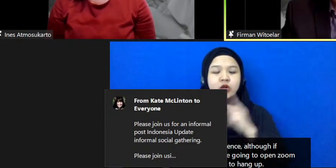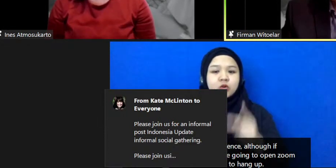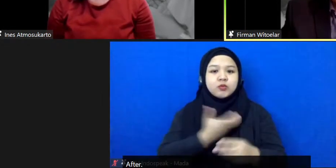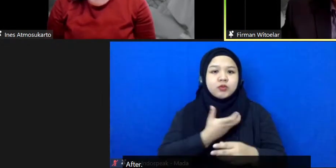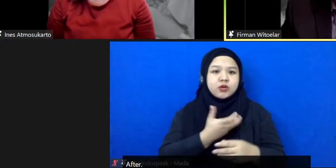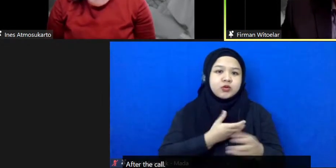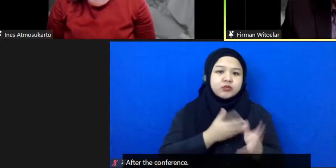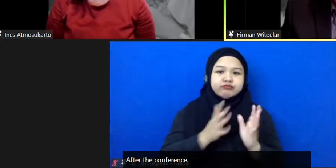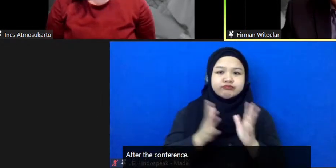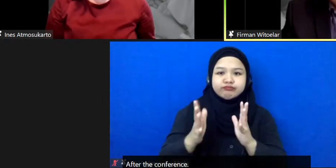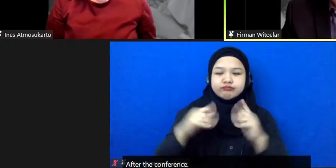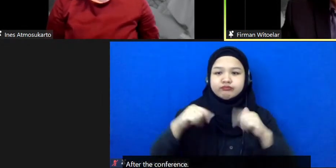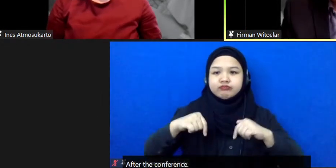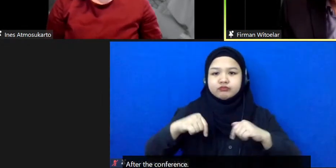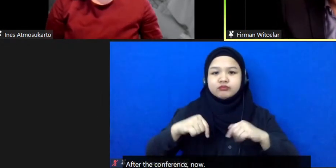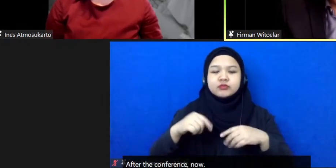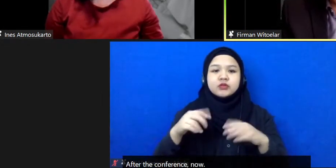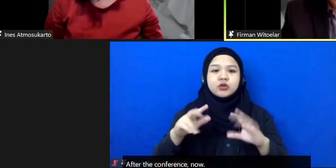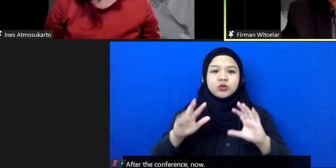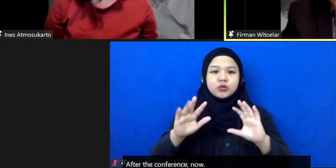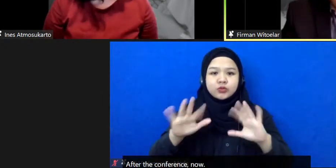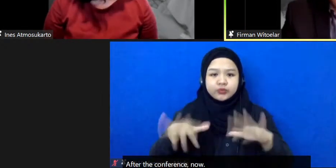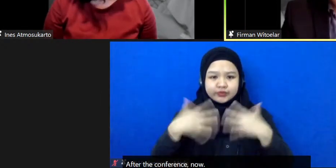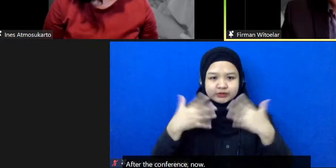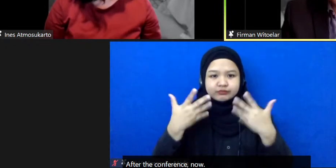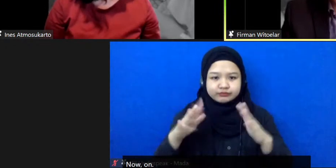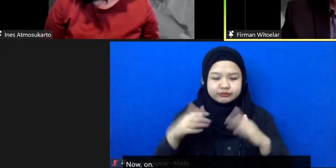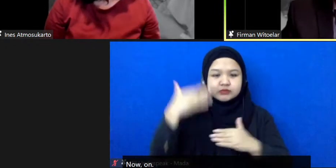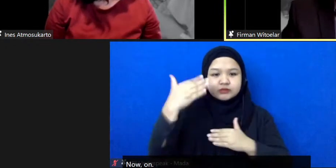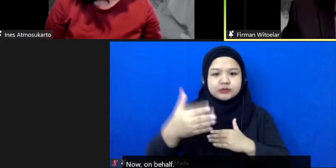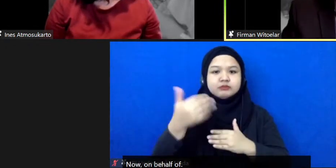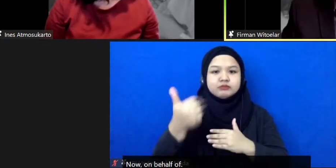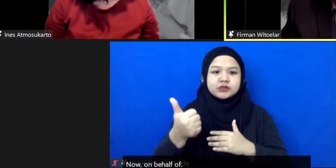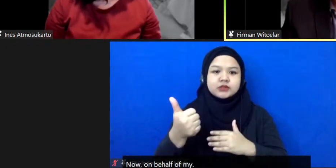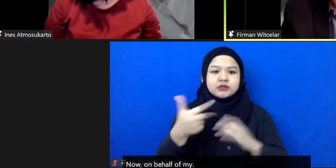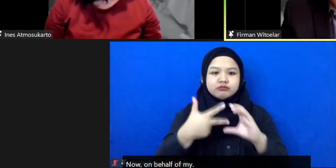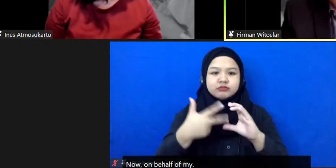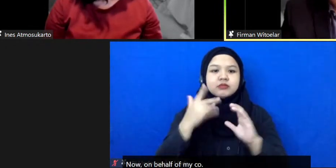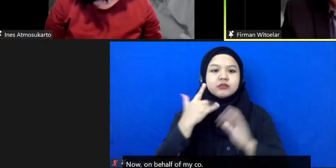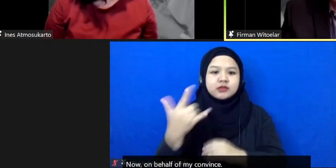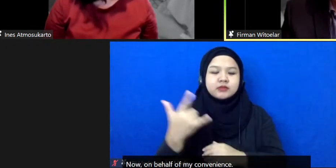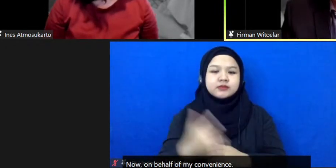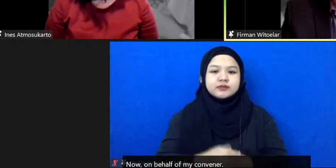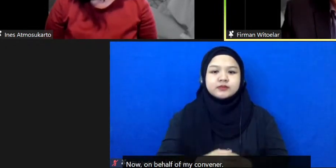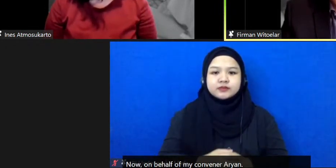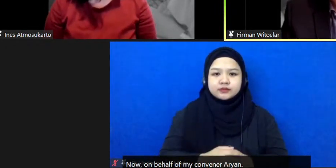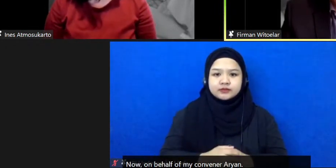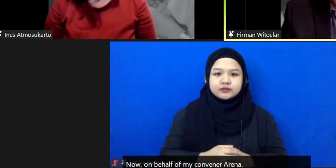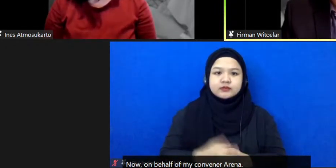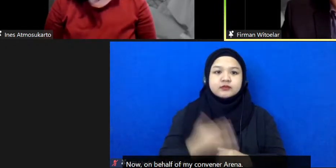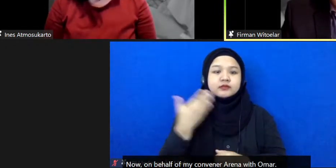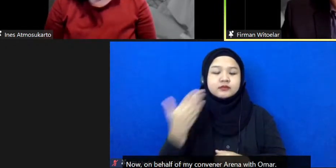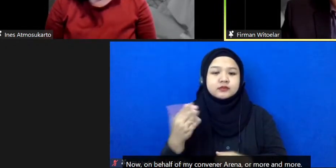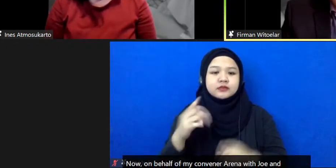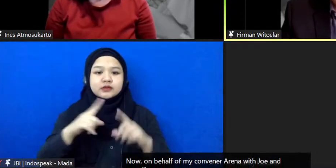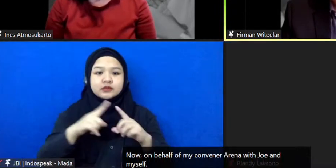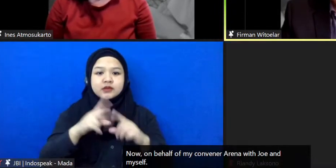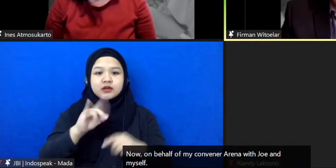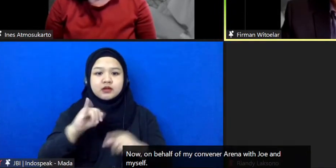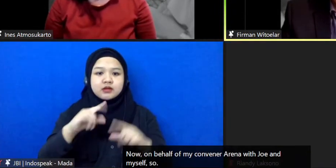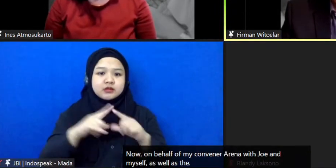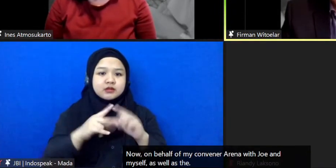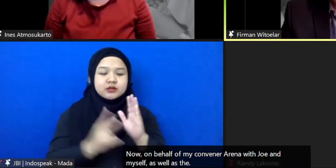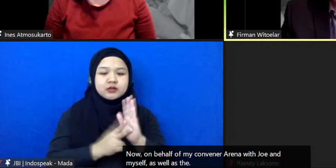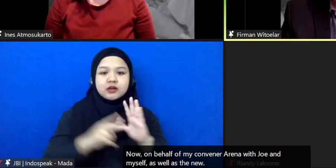the conference. Now, on behalf of my convener, Ariana Utomo, and myself, as well as